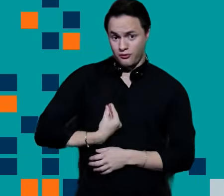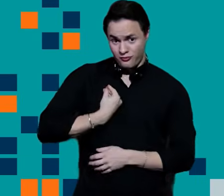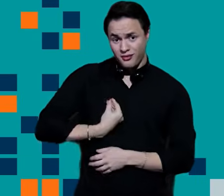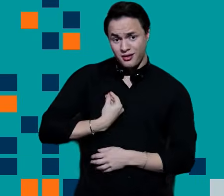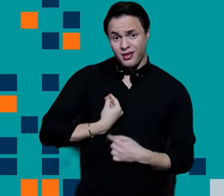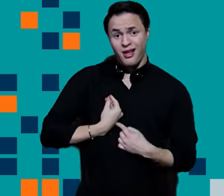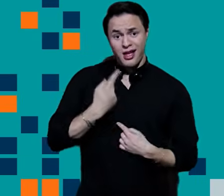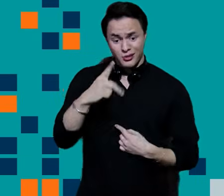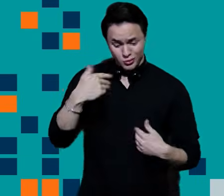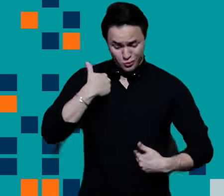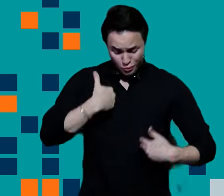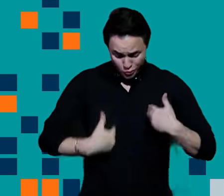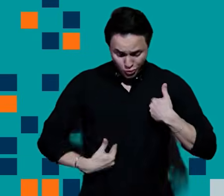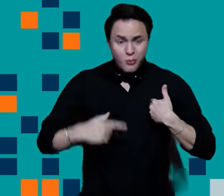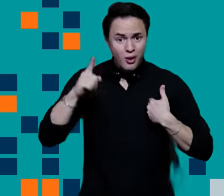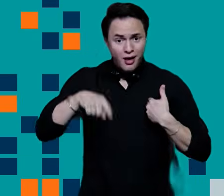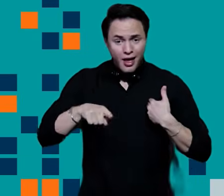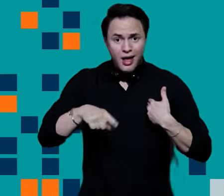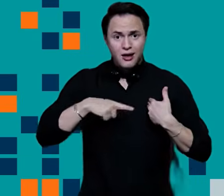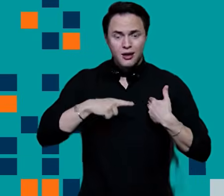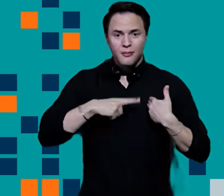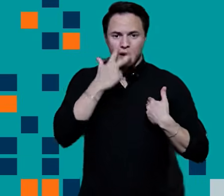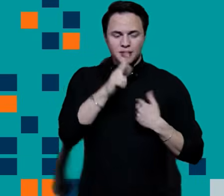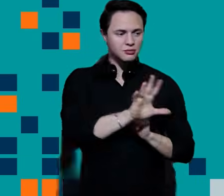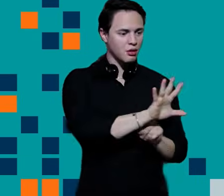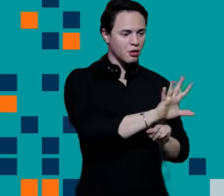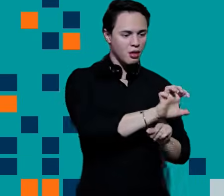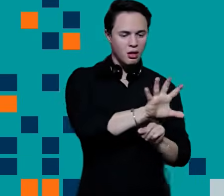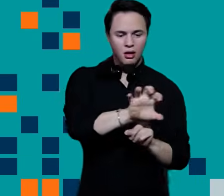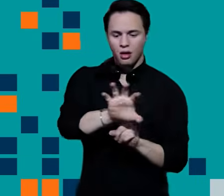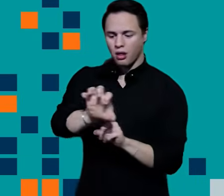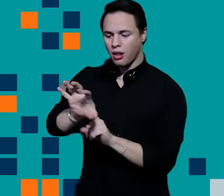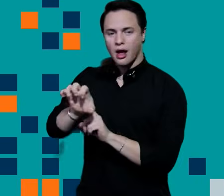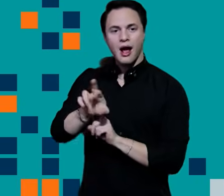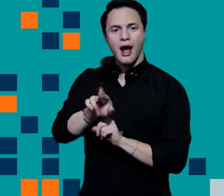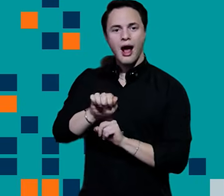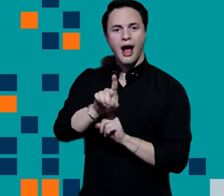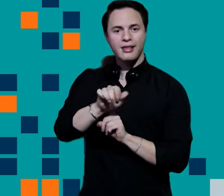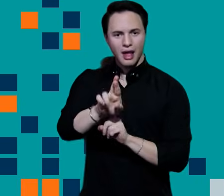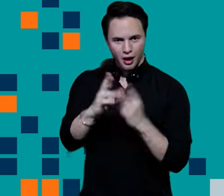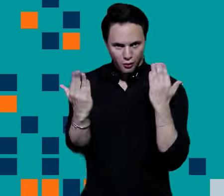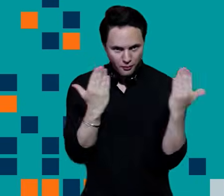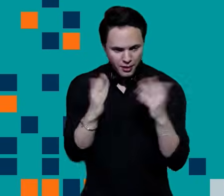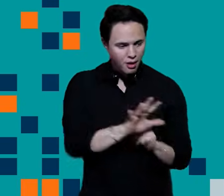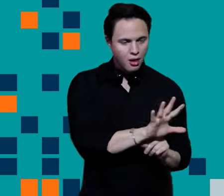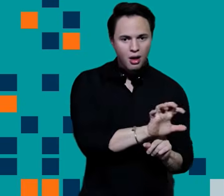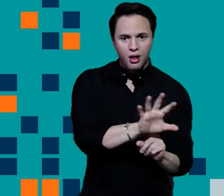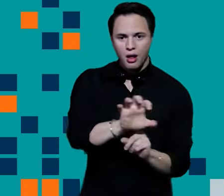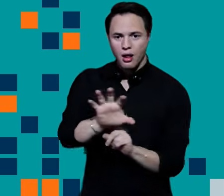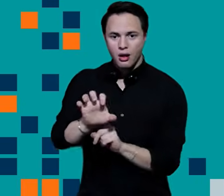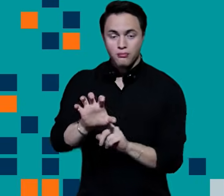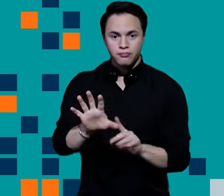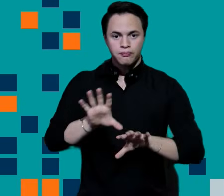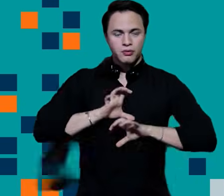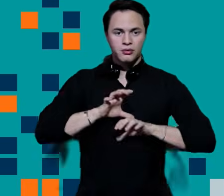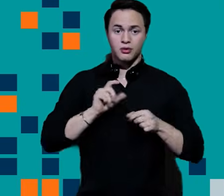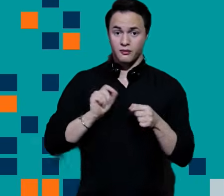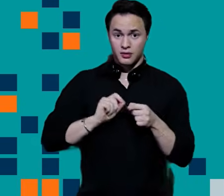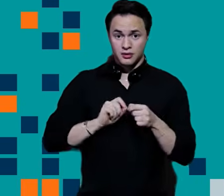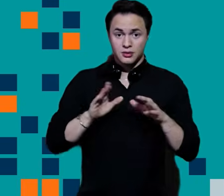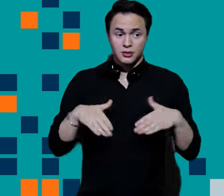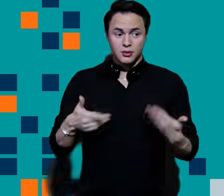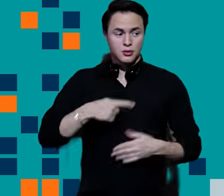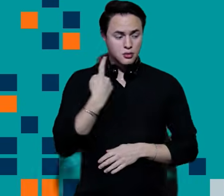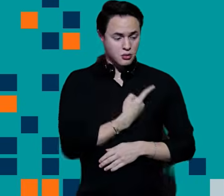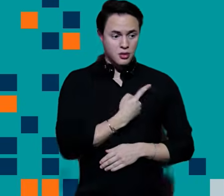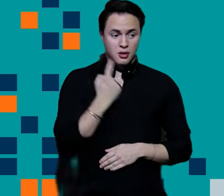your body as a massive radar dish that is collecting information to tell you what you should be doing. So let's deepen